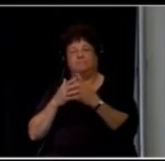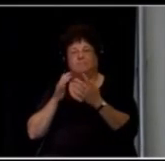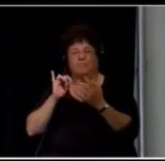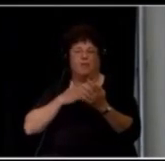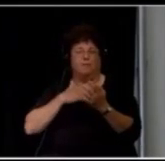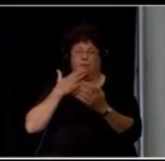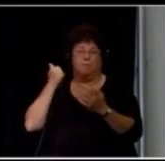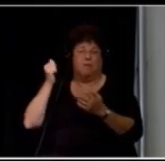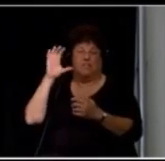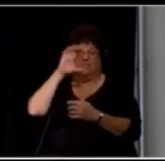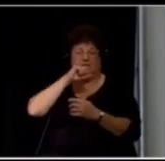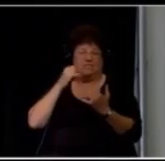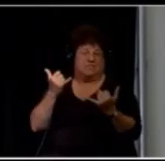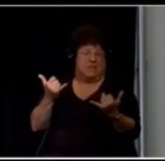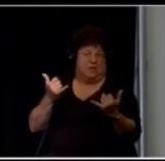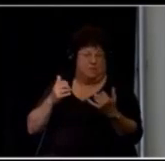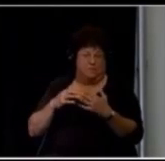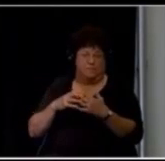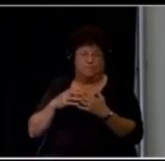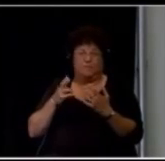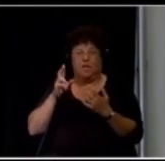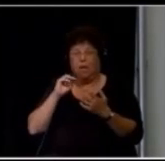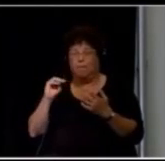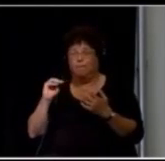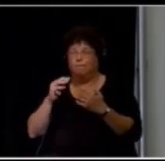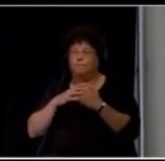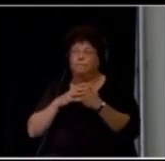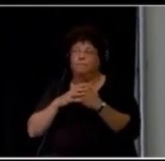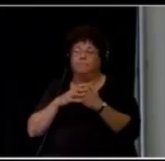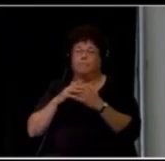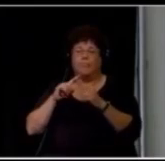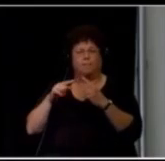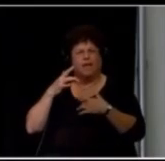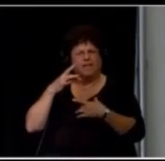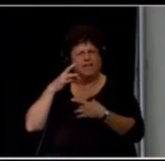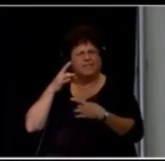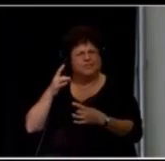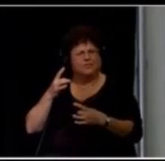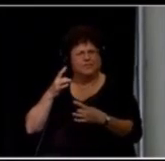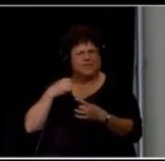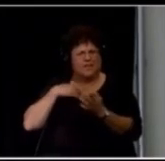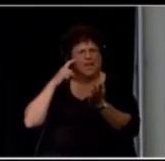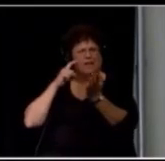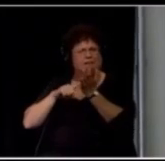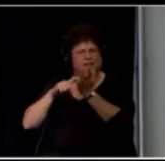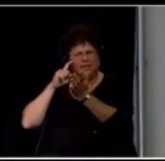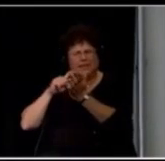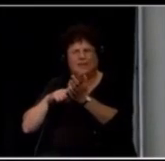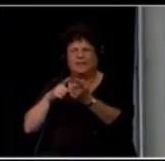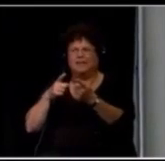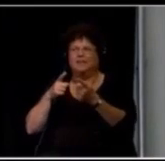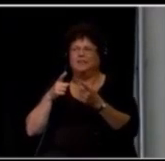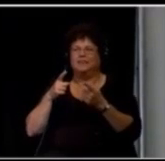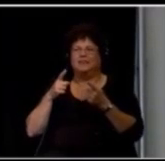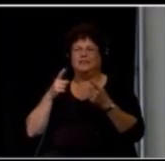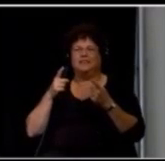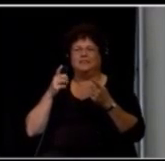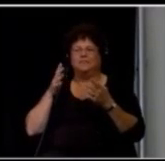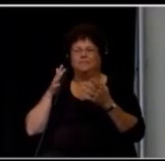That's my best guess right now. But it is interesting, like what I've found, with